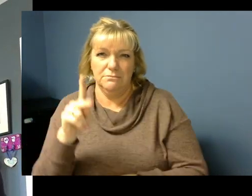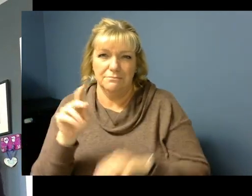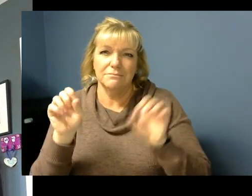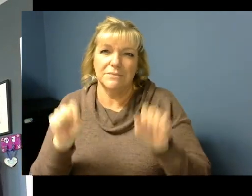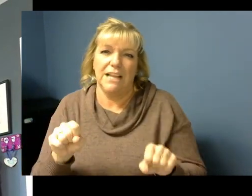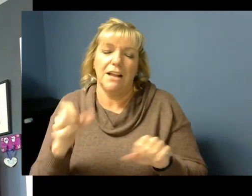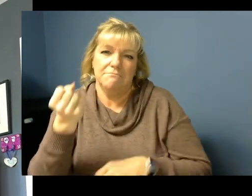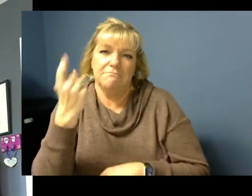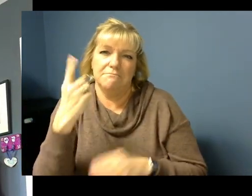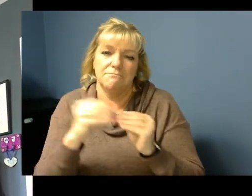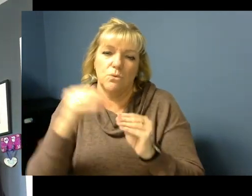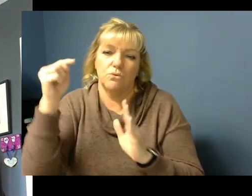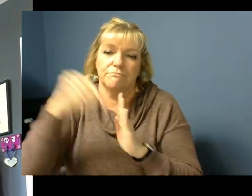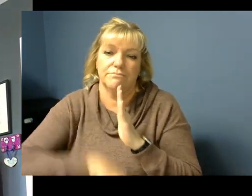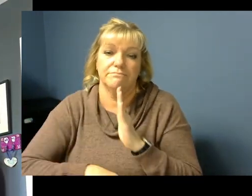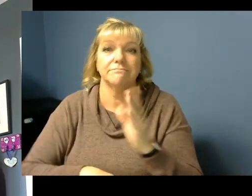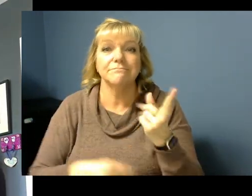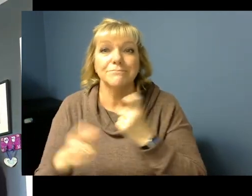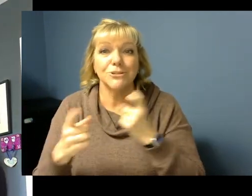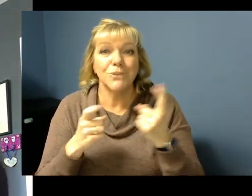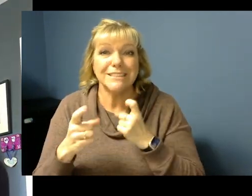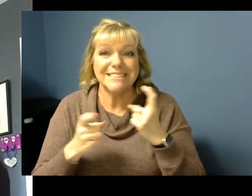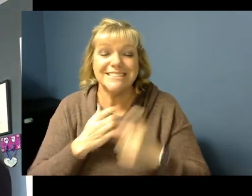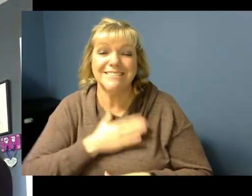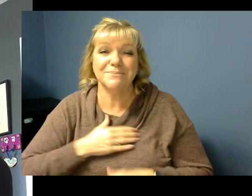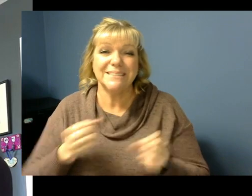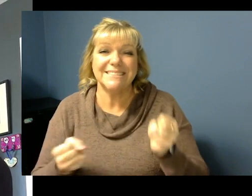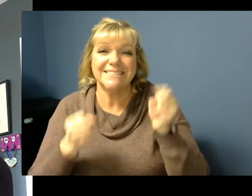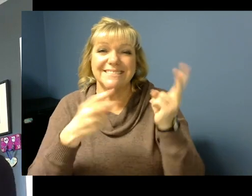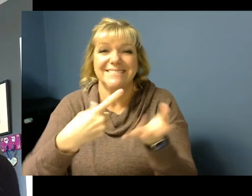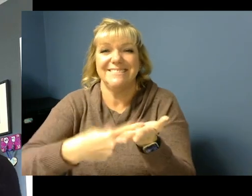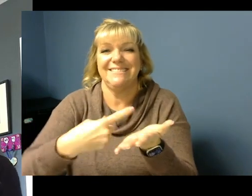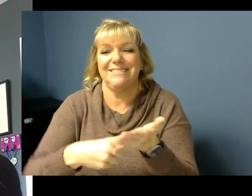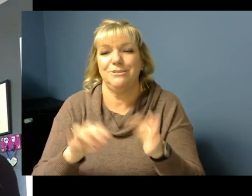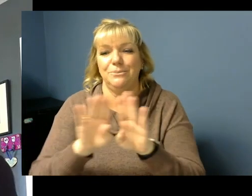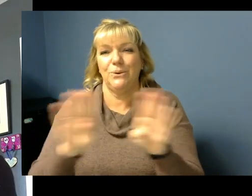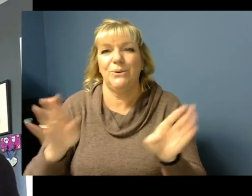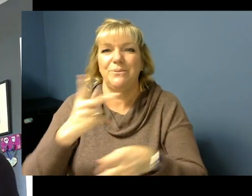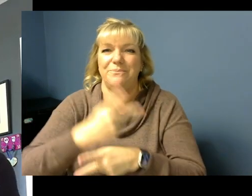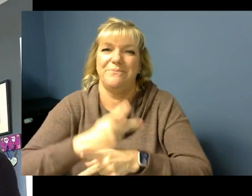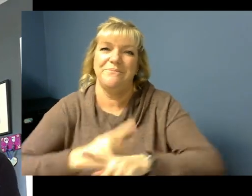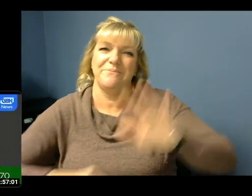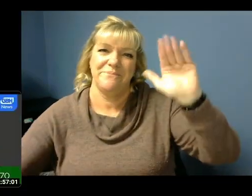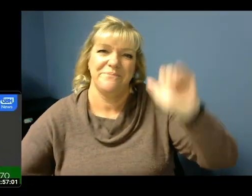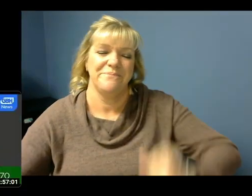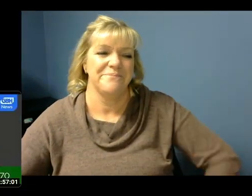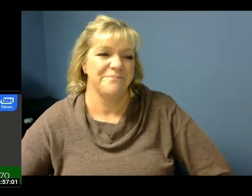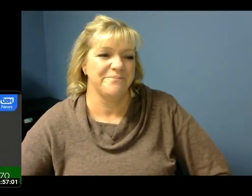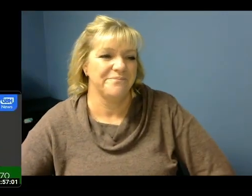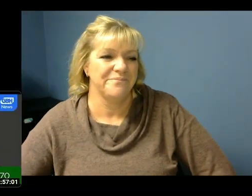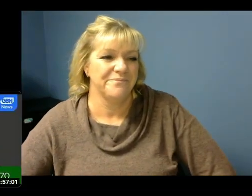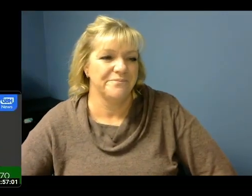in the next lecture module. If you've got any questions, you can put those in the discussion board. Take care.